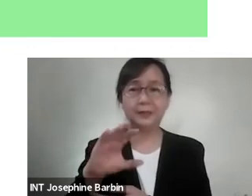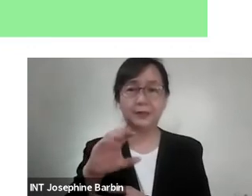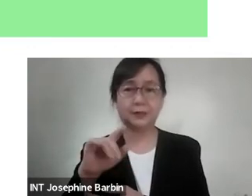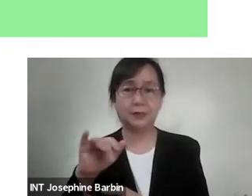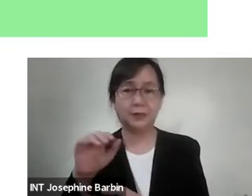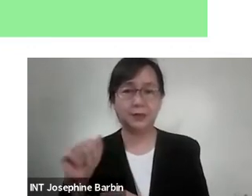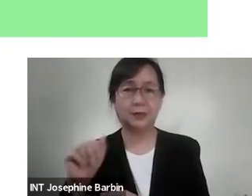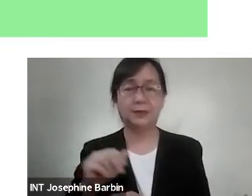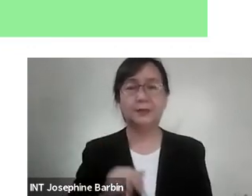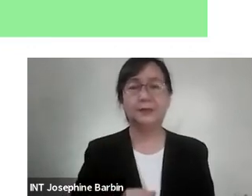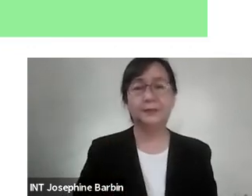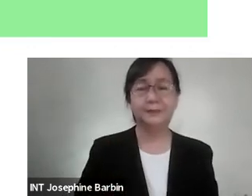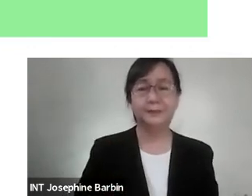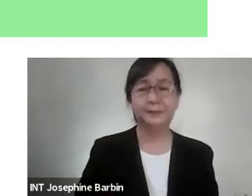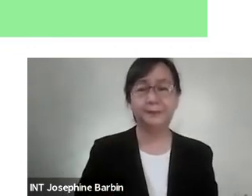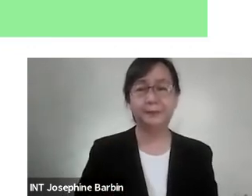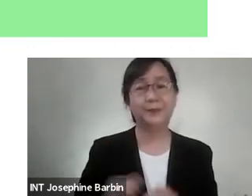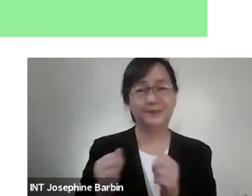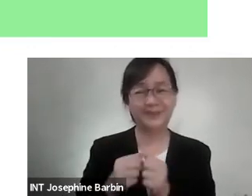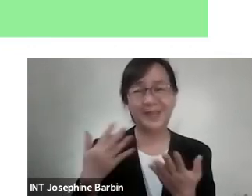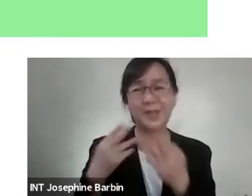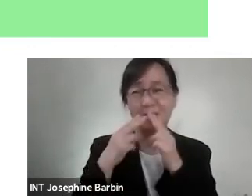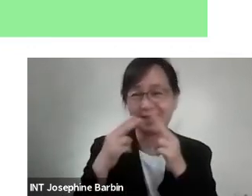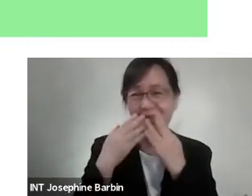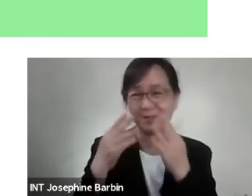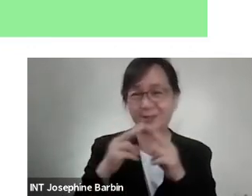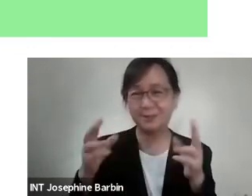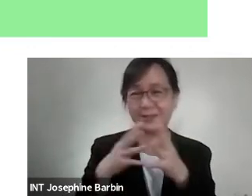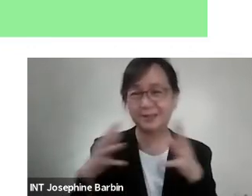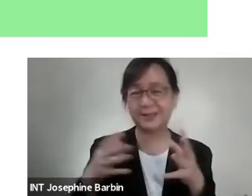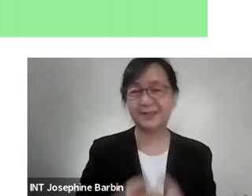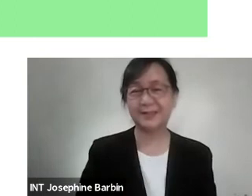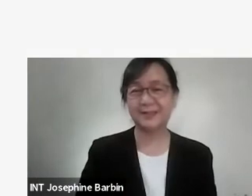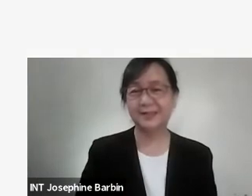on COEA. With that, thank you very much.